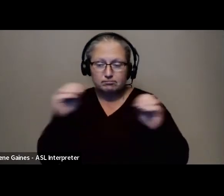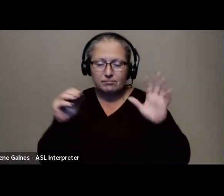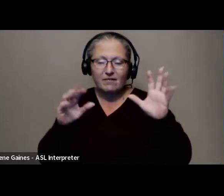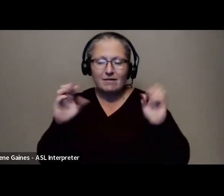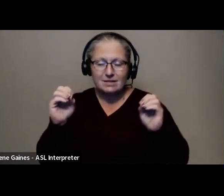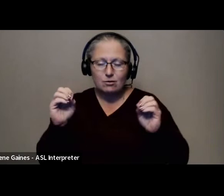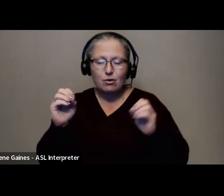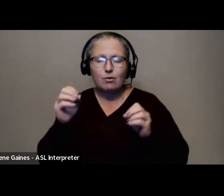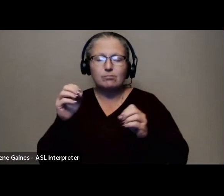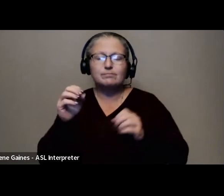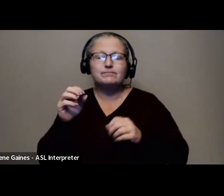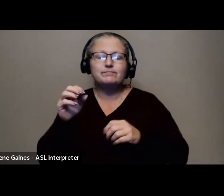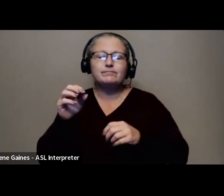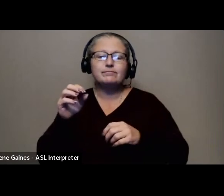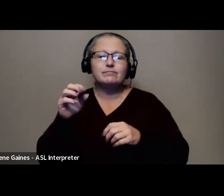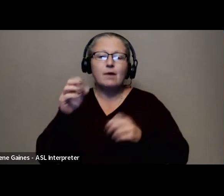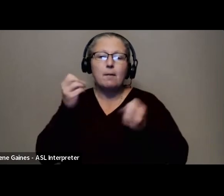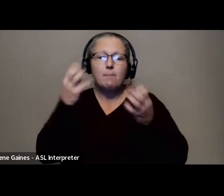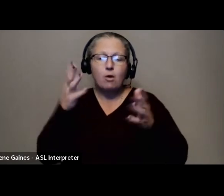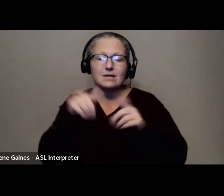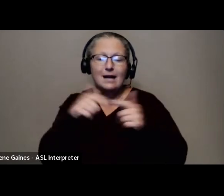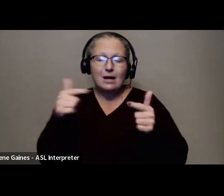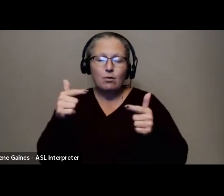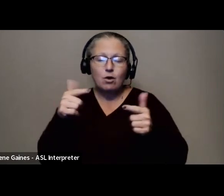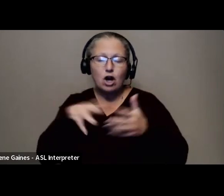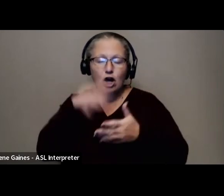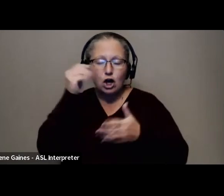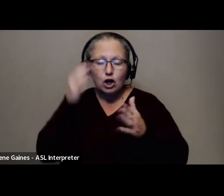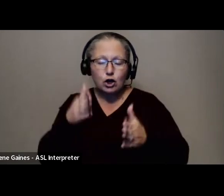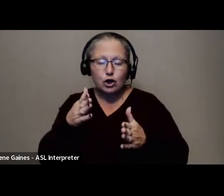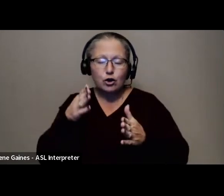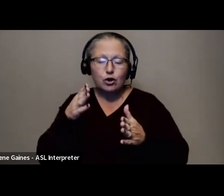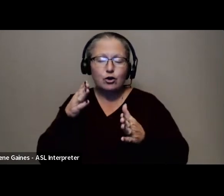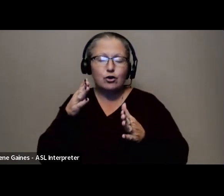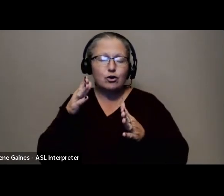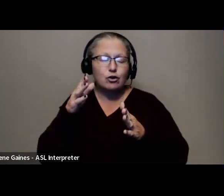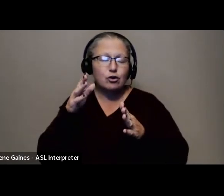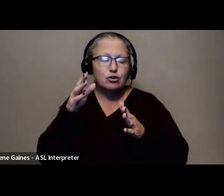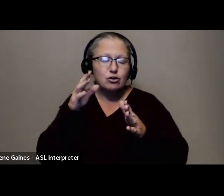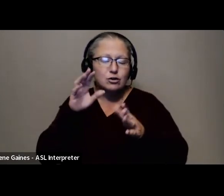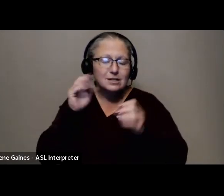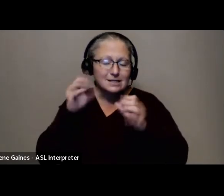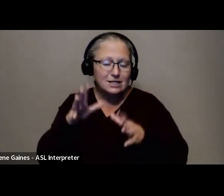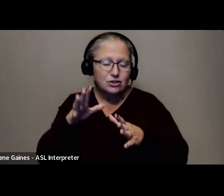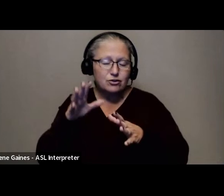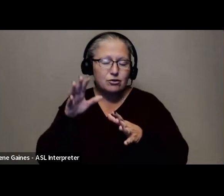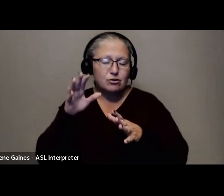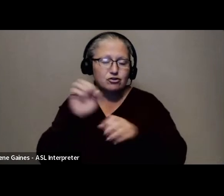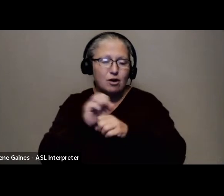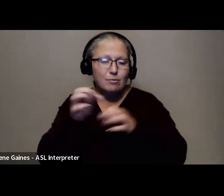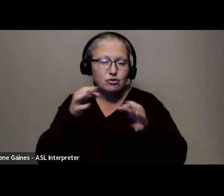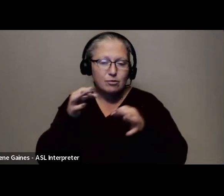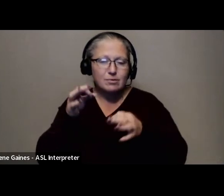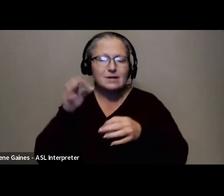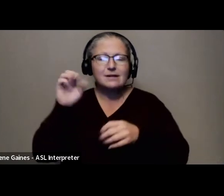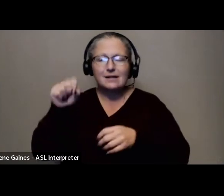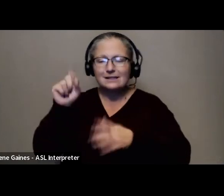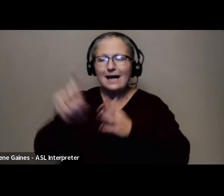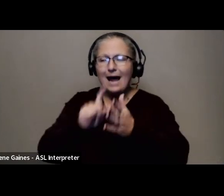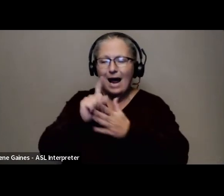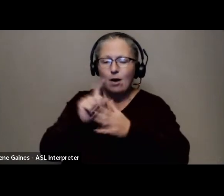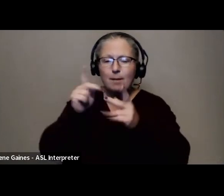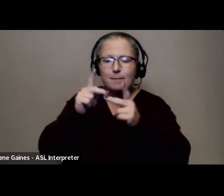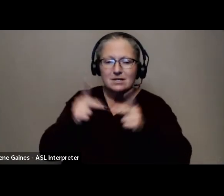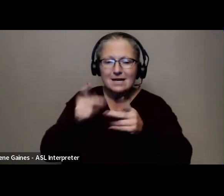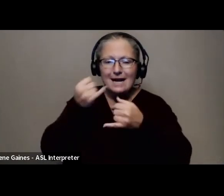5-0. Approval of multilingual learner independent study teacher job description. Yeah, so this is an hourly position for independent